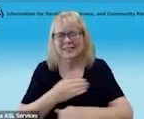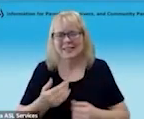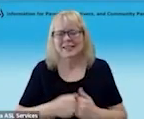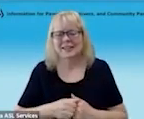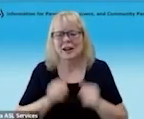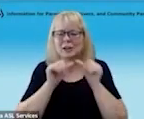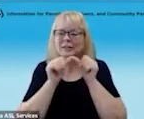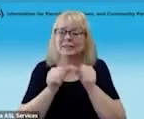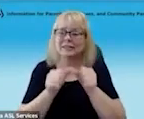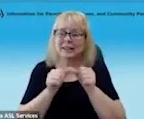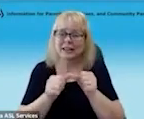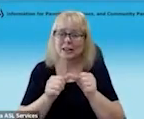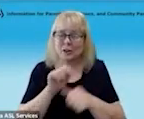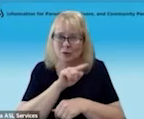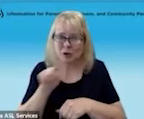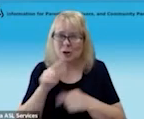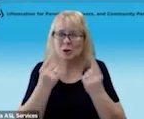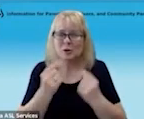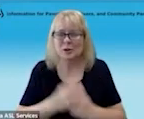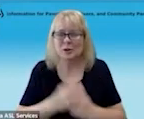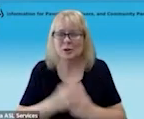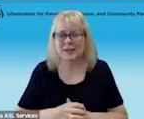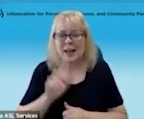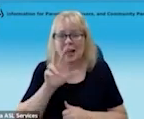moving towards the end of this session.